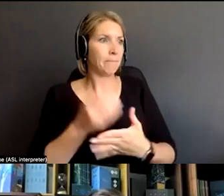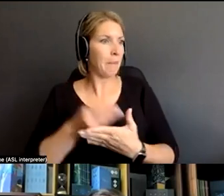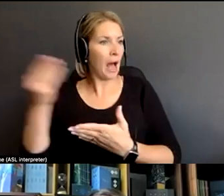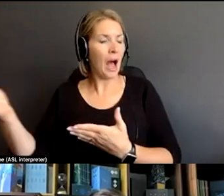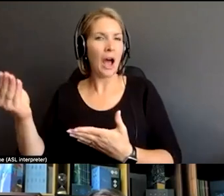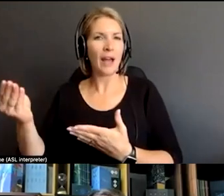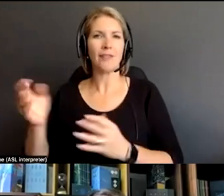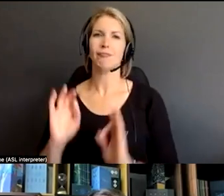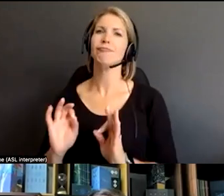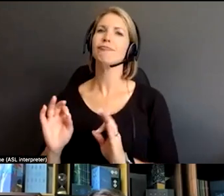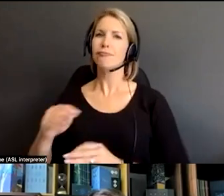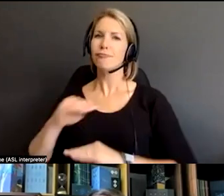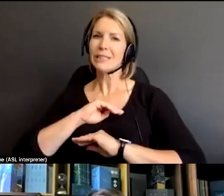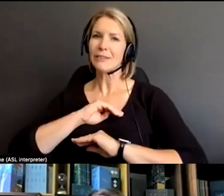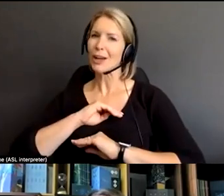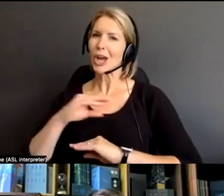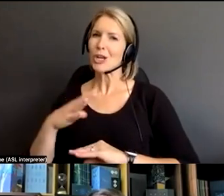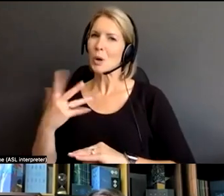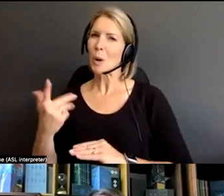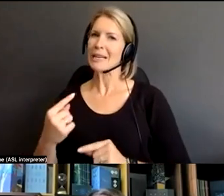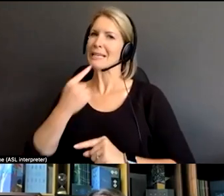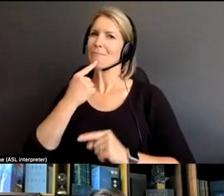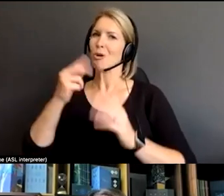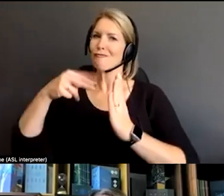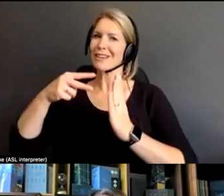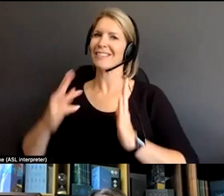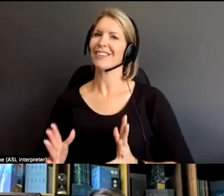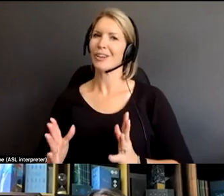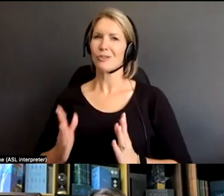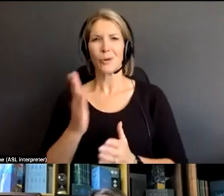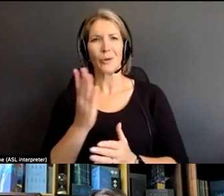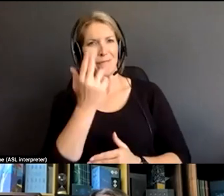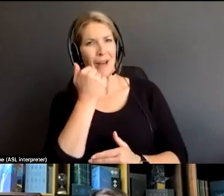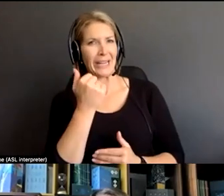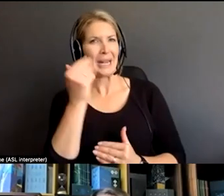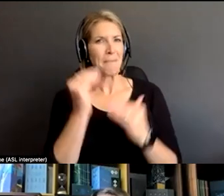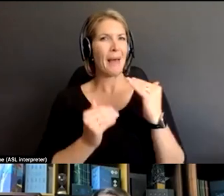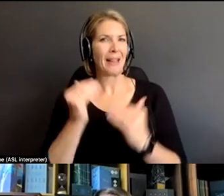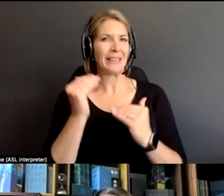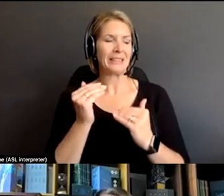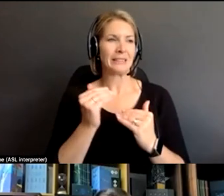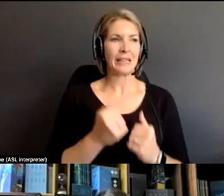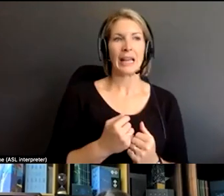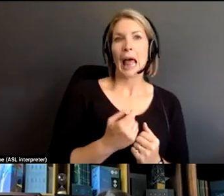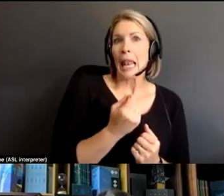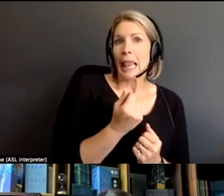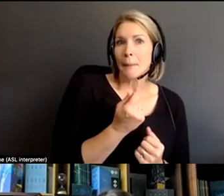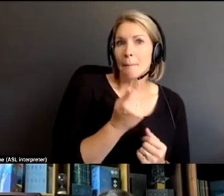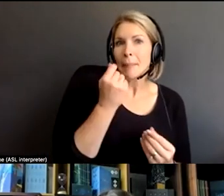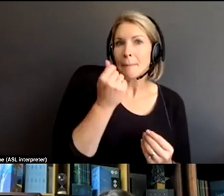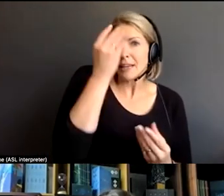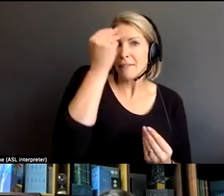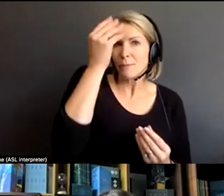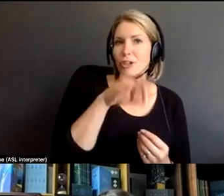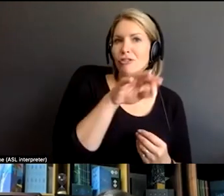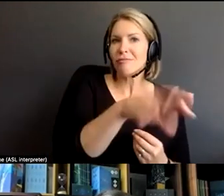to be disappointed when they actually read the book. But so there's like that balance, as you said, between, hinting and not giving away too much versus, telling the